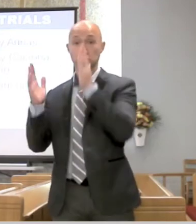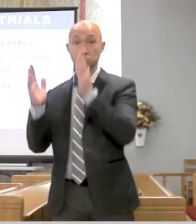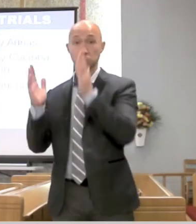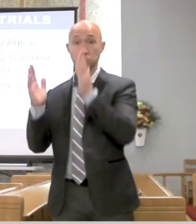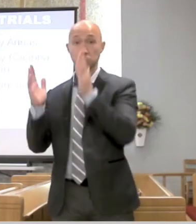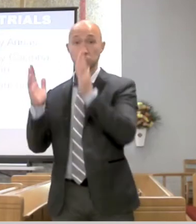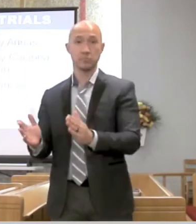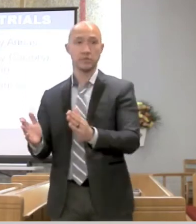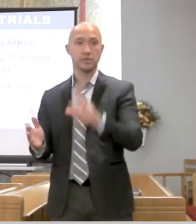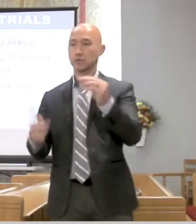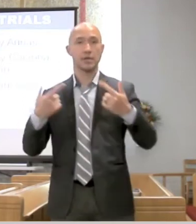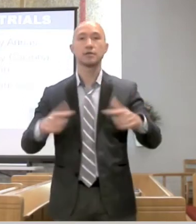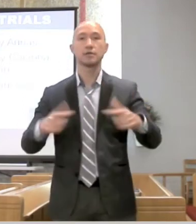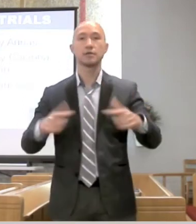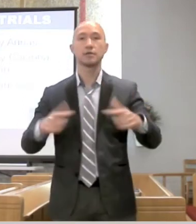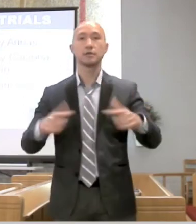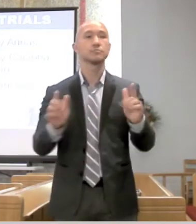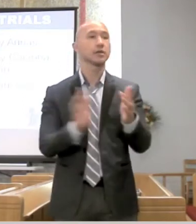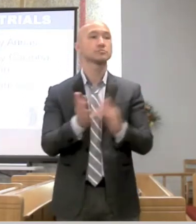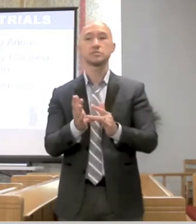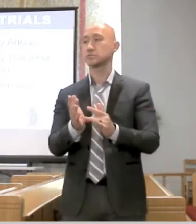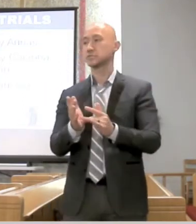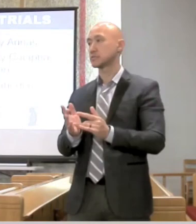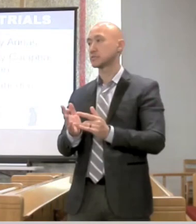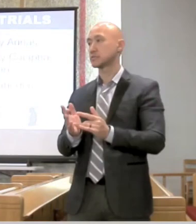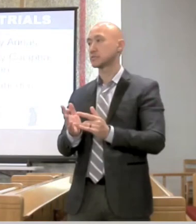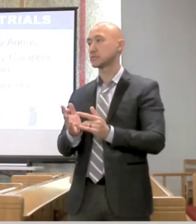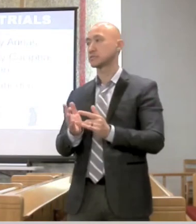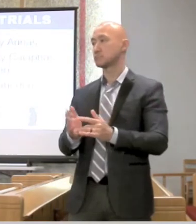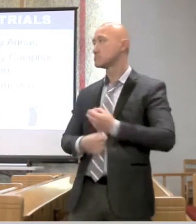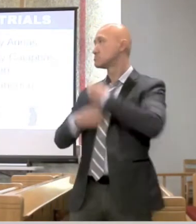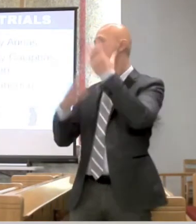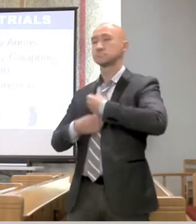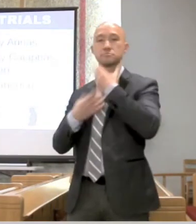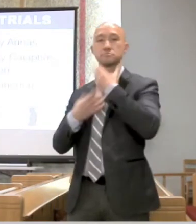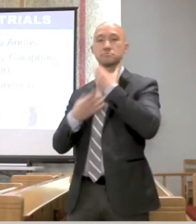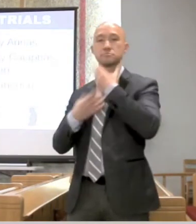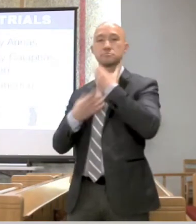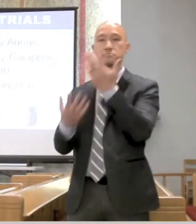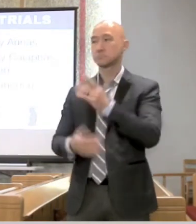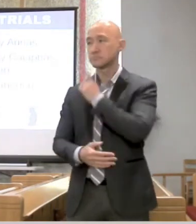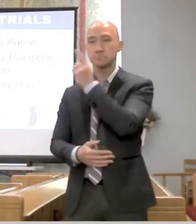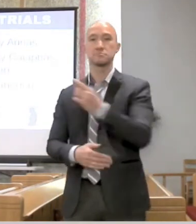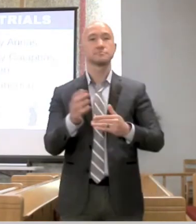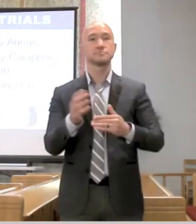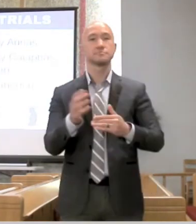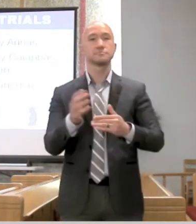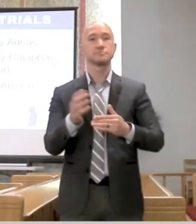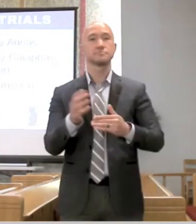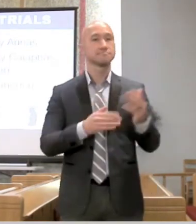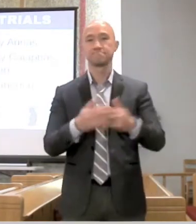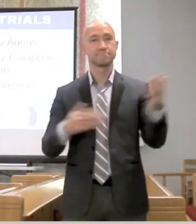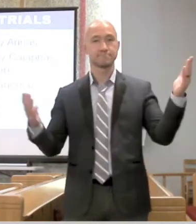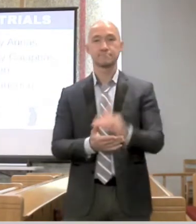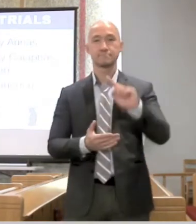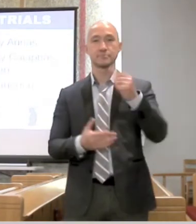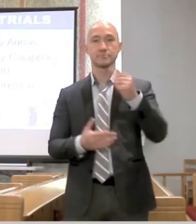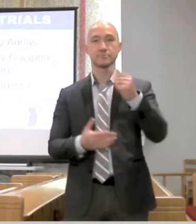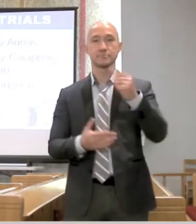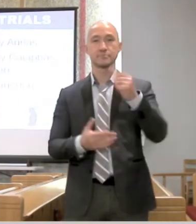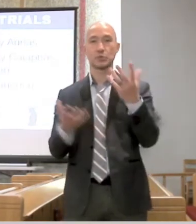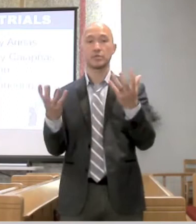defend himself. Hey, you've already condemned. We're just seeking the approval of the whole council here so that we can make it official and so that we can move on